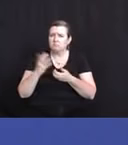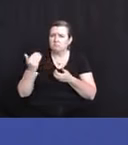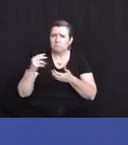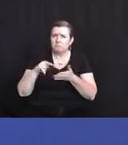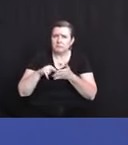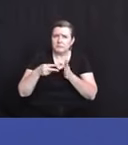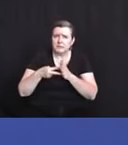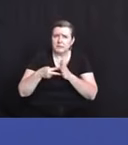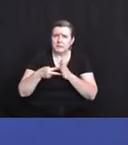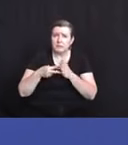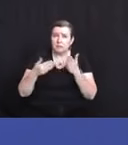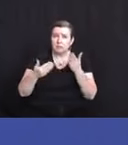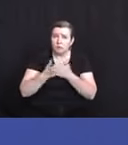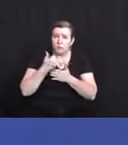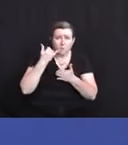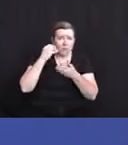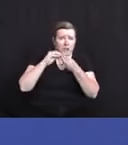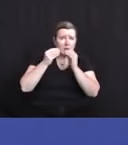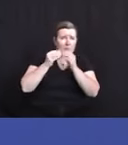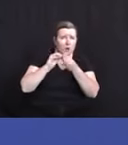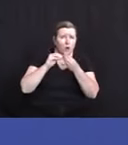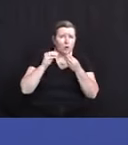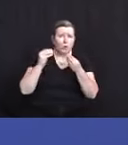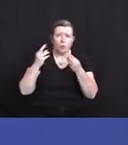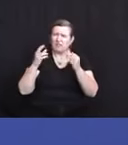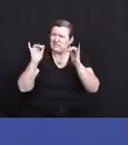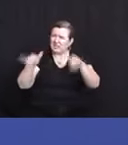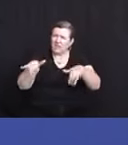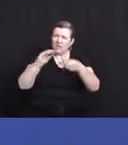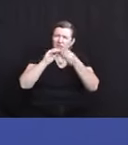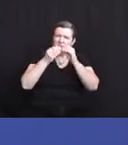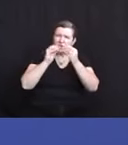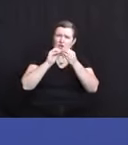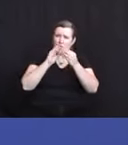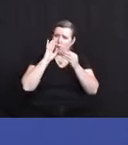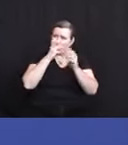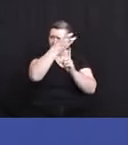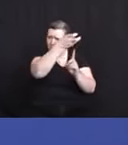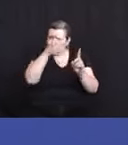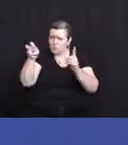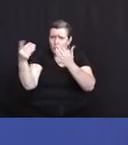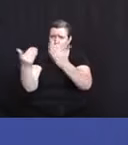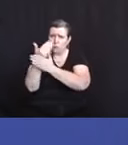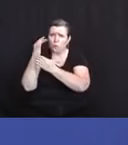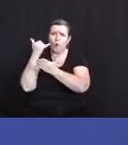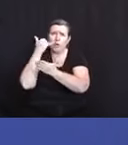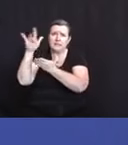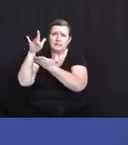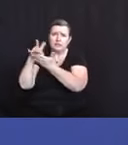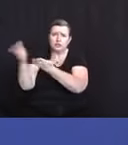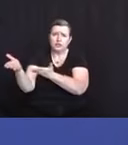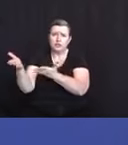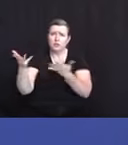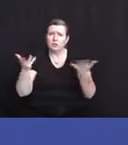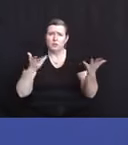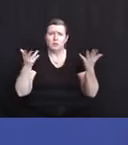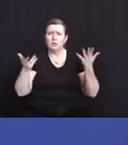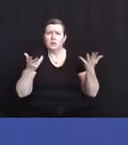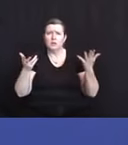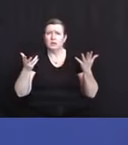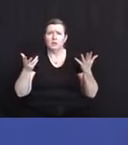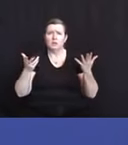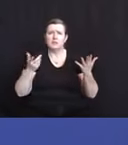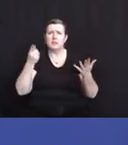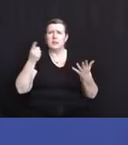number? Also, Woodbridge Police used federal funds to set up a barbershop in its station for officers and apparently others during